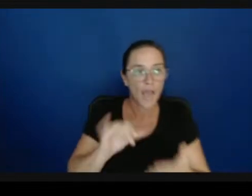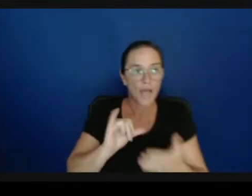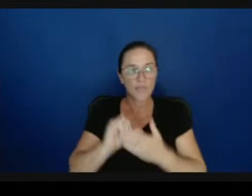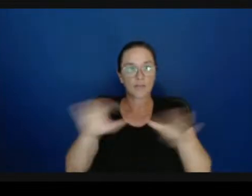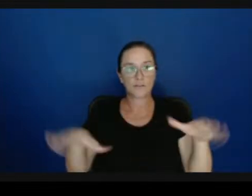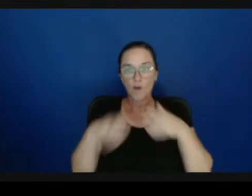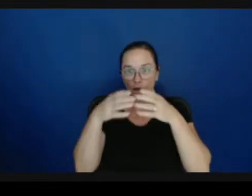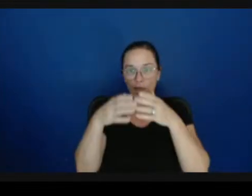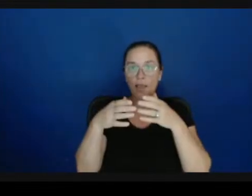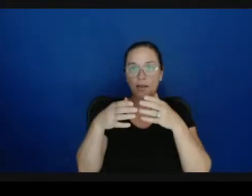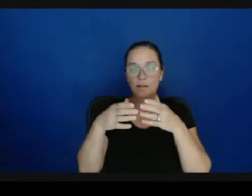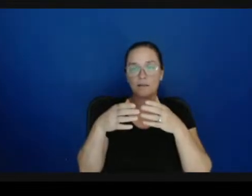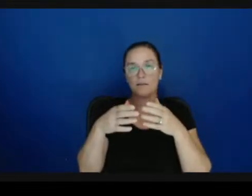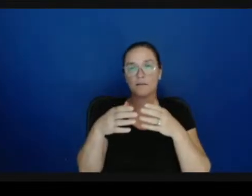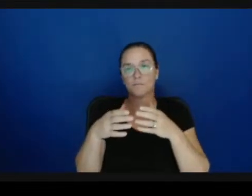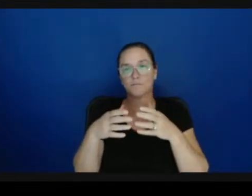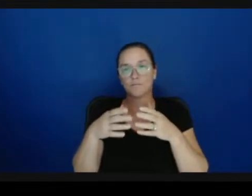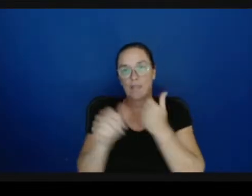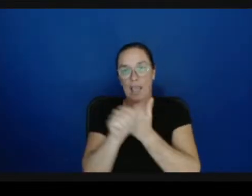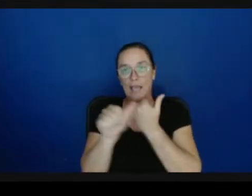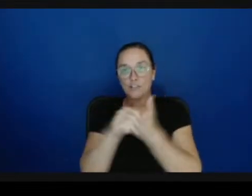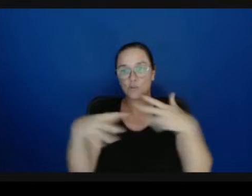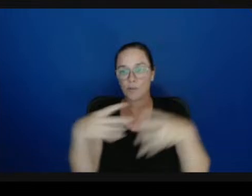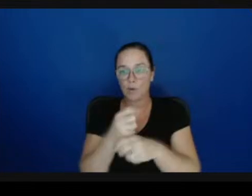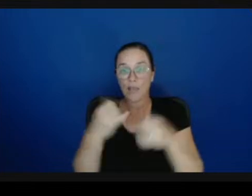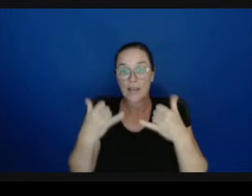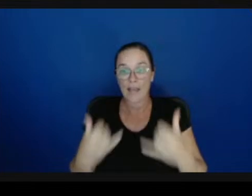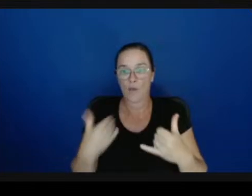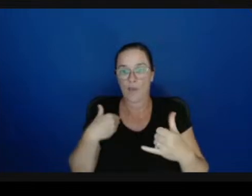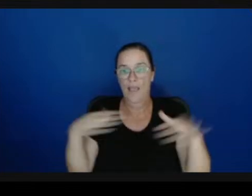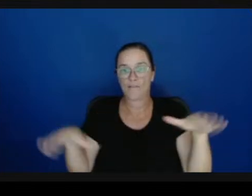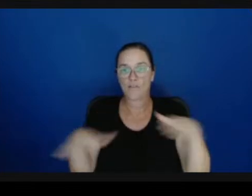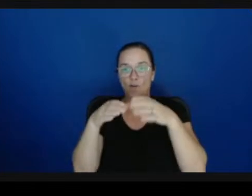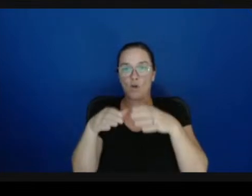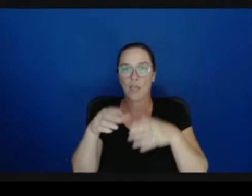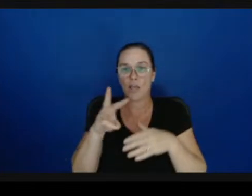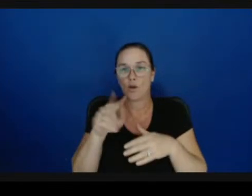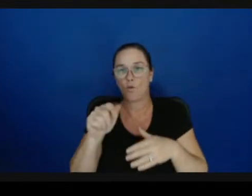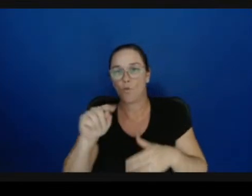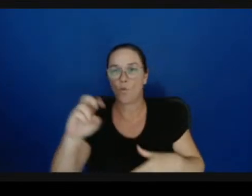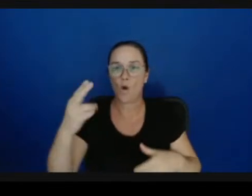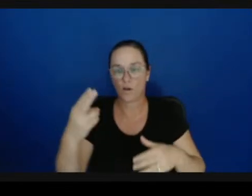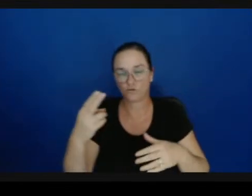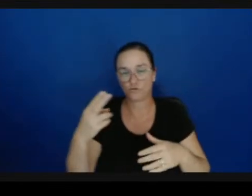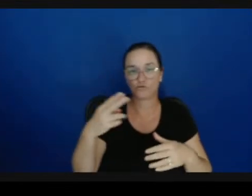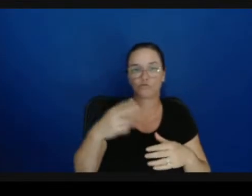will this week go into our Volcano Watch. And we do that in this order today because this is